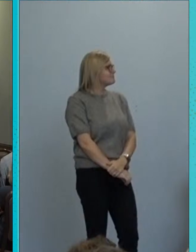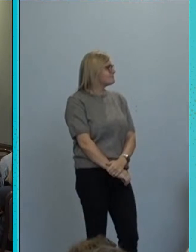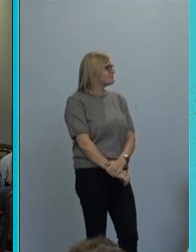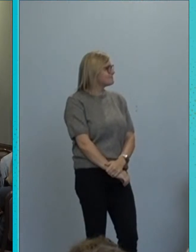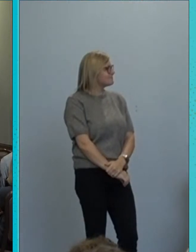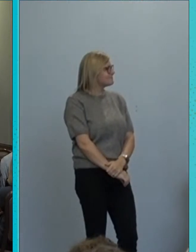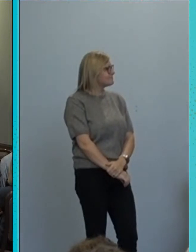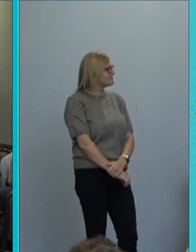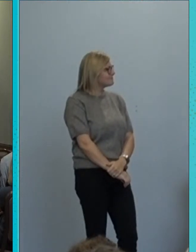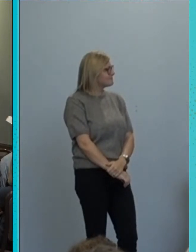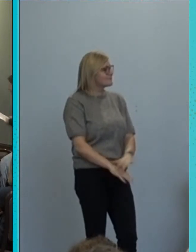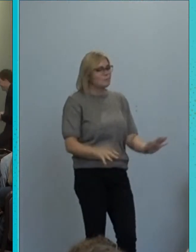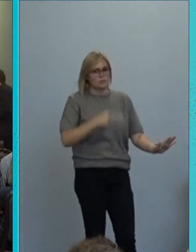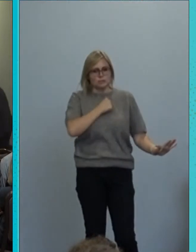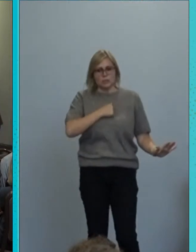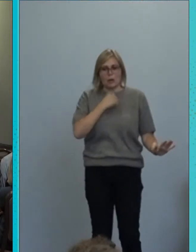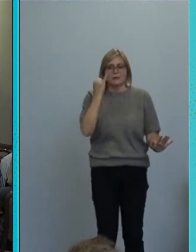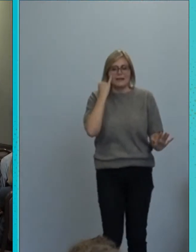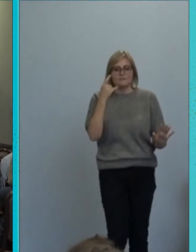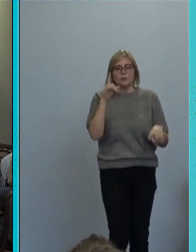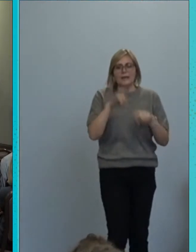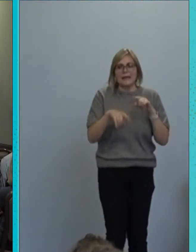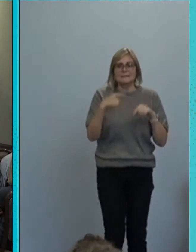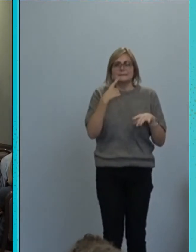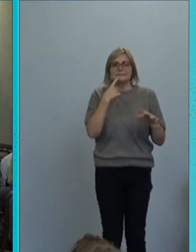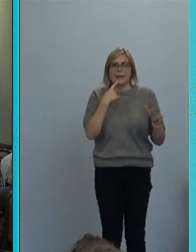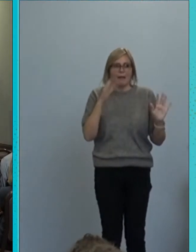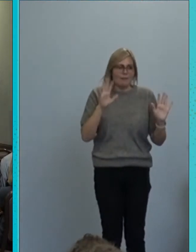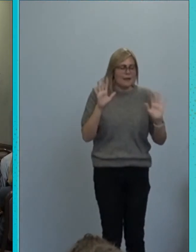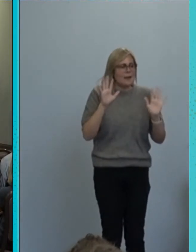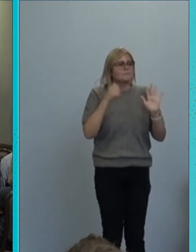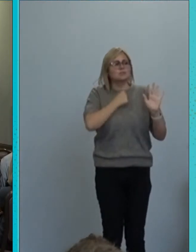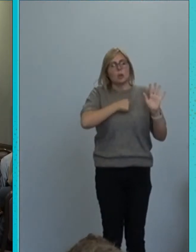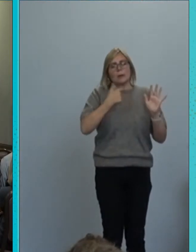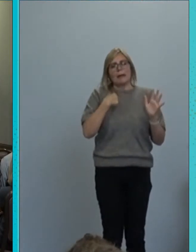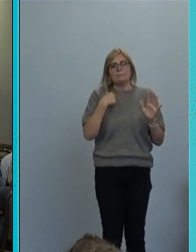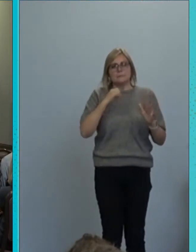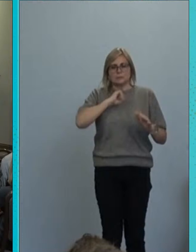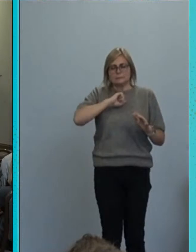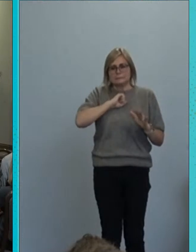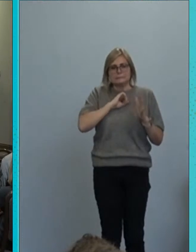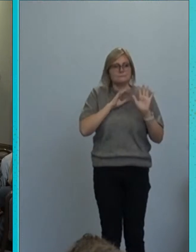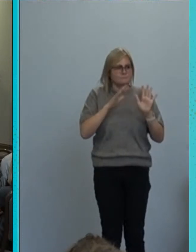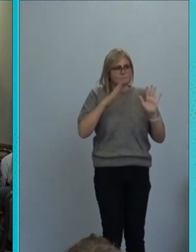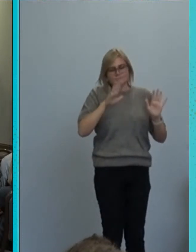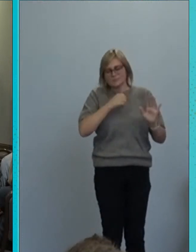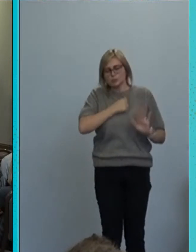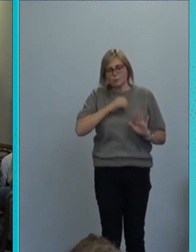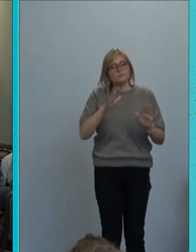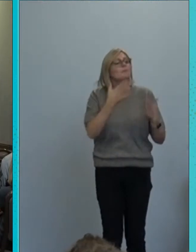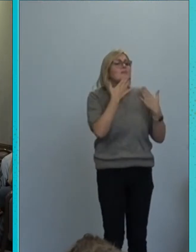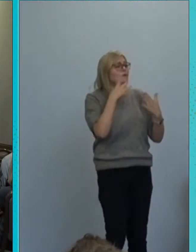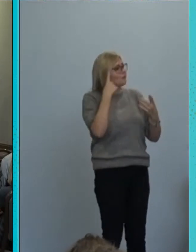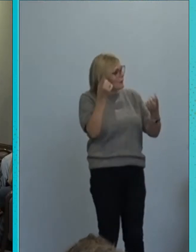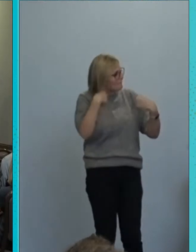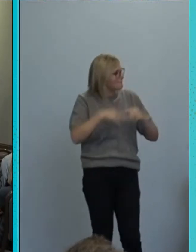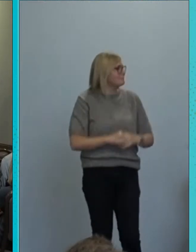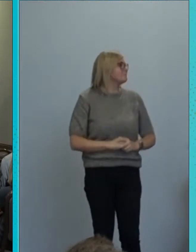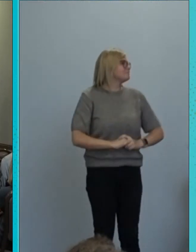And my apologies if you can't tell, I'm getting over a cold. So, Mr. Fuller, thank you for being here this